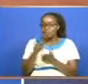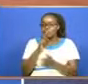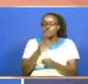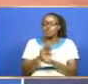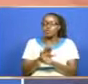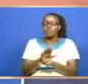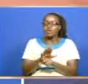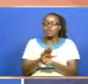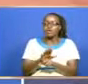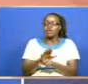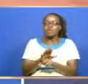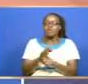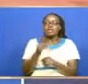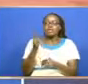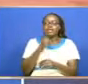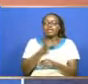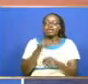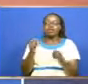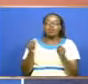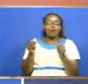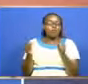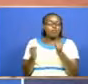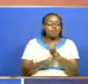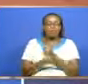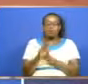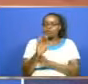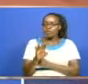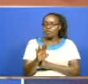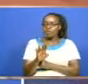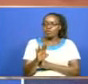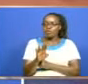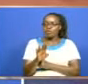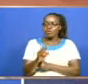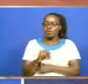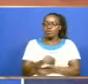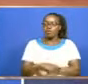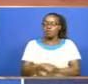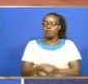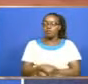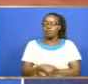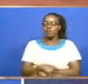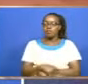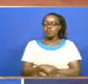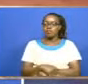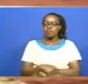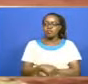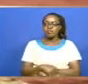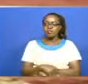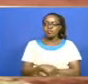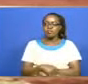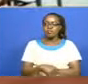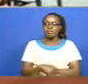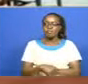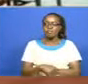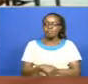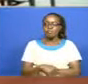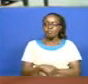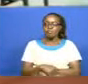that they would be completed within 4 months. Frederick Mwoki for Channel One Sports.